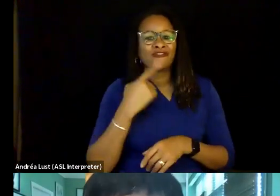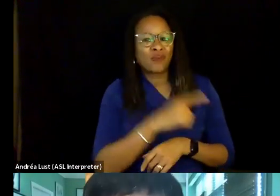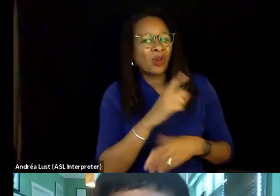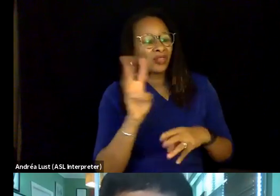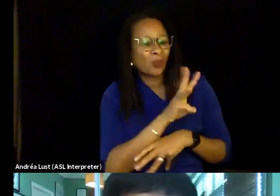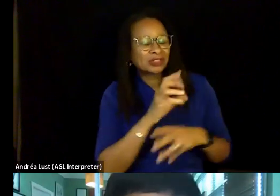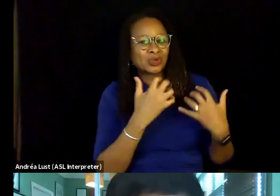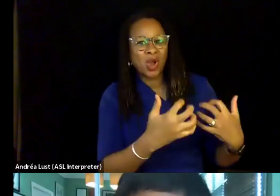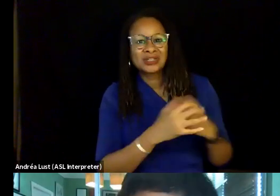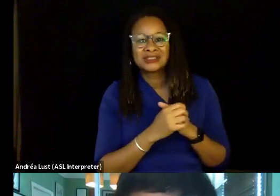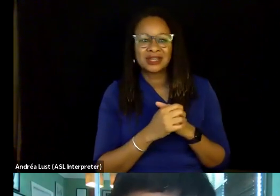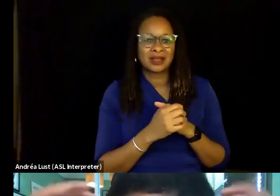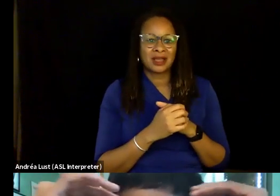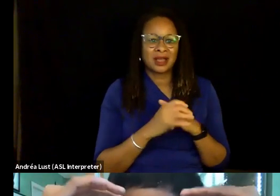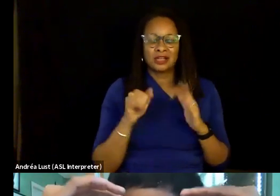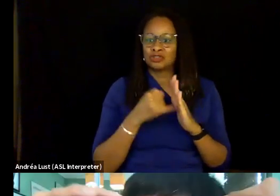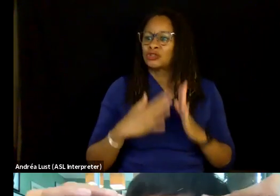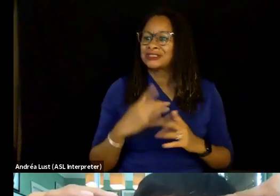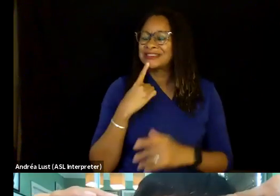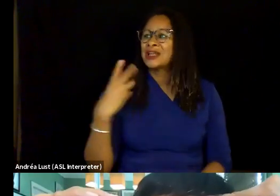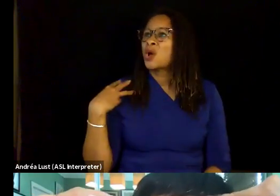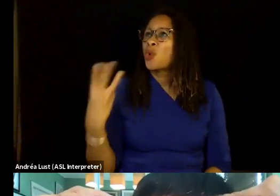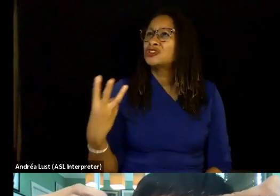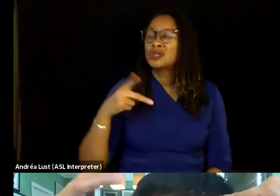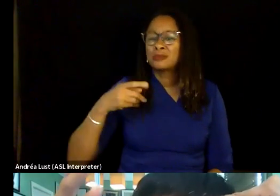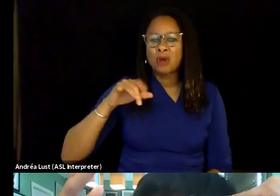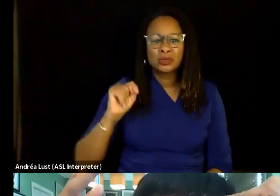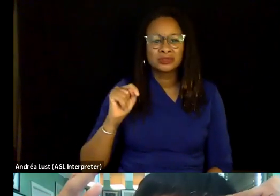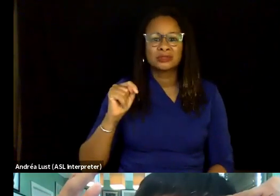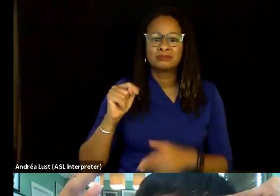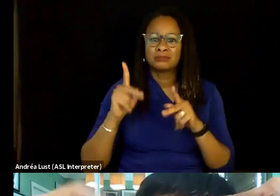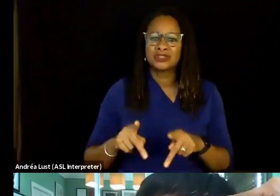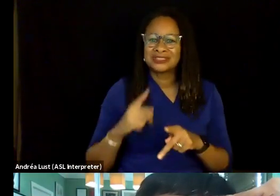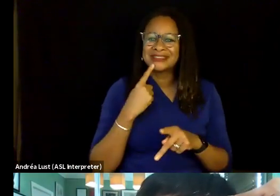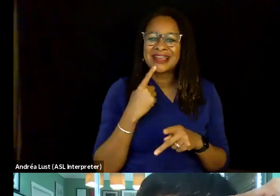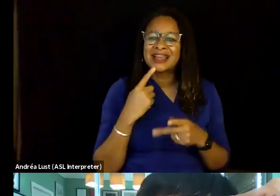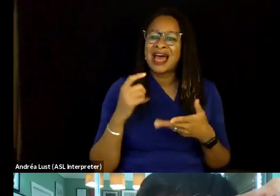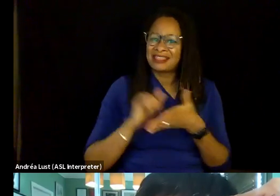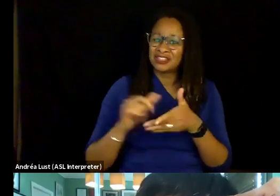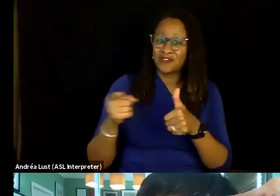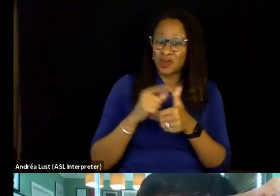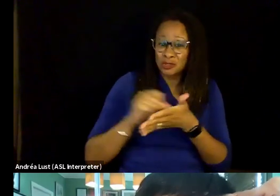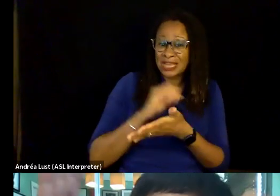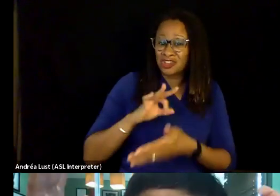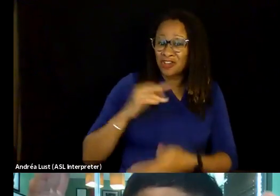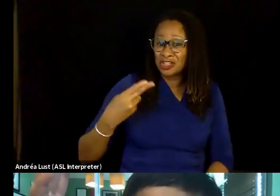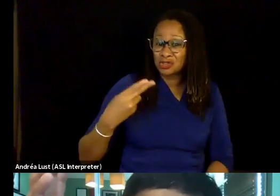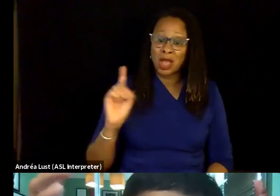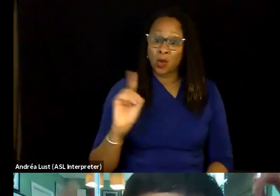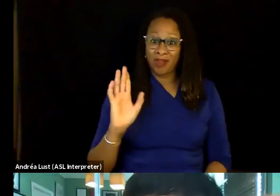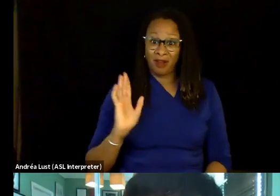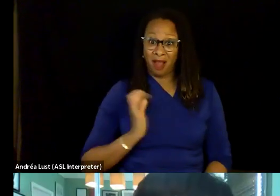I think journalists, who said that? The Washington Post guy said that it's the first page of history. So where our